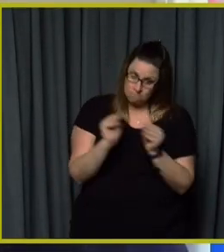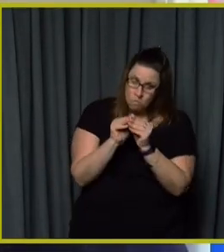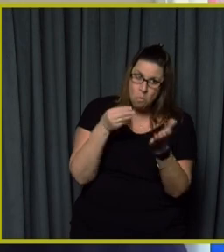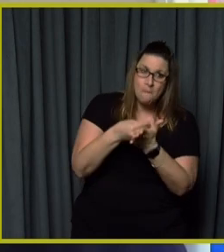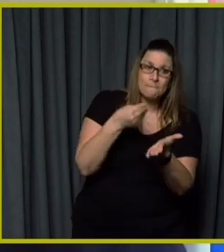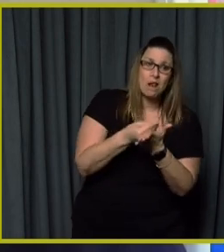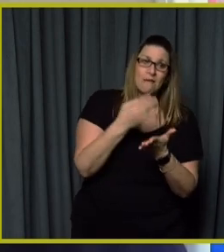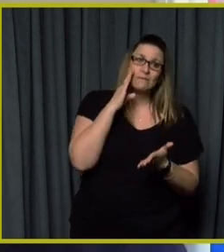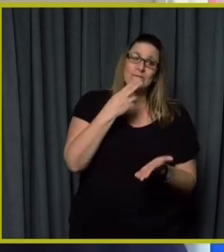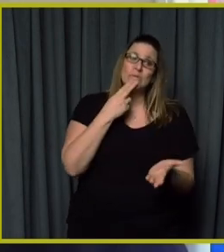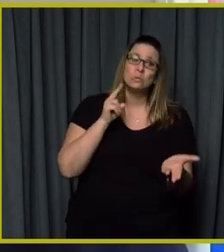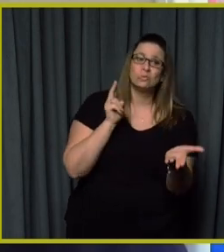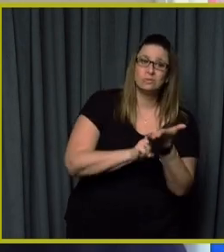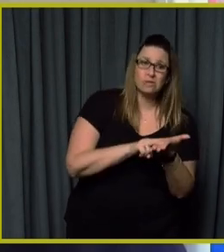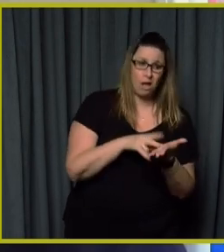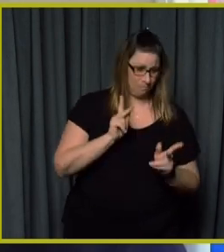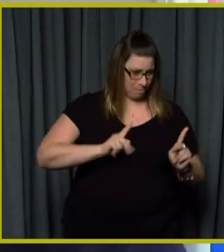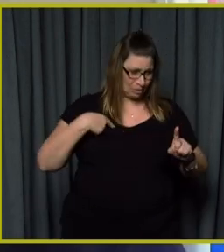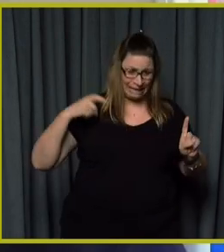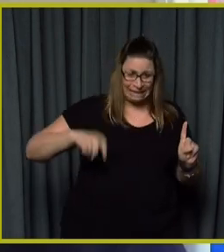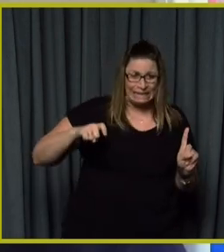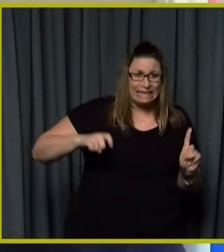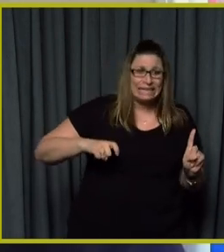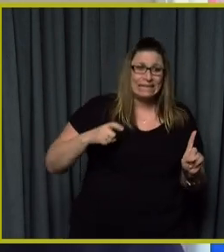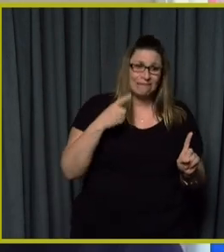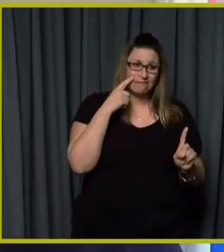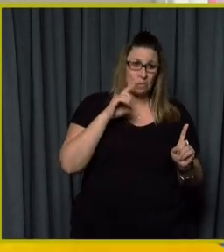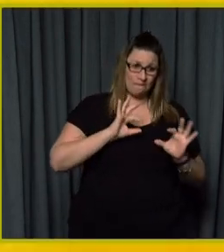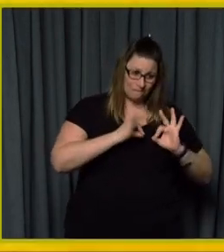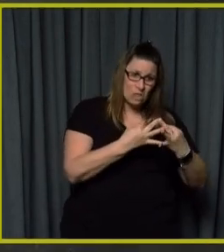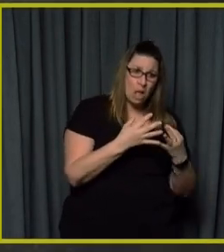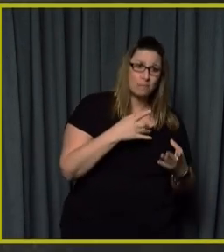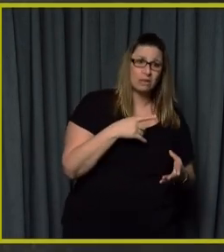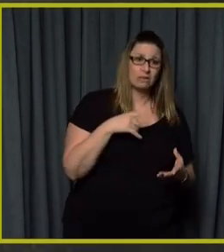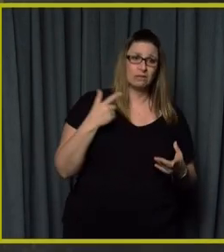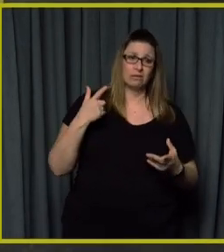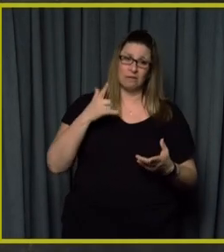changing the narrative. We won't be silent anymore.